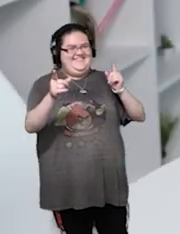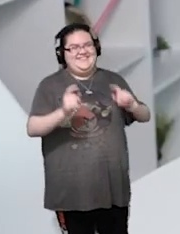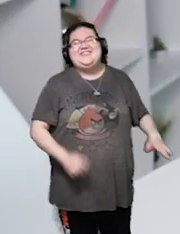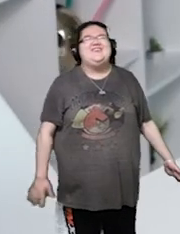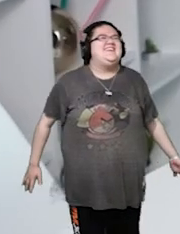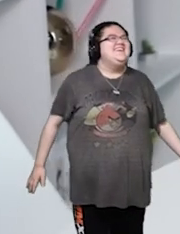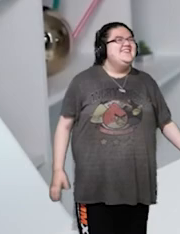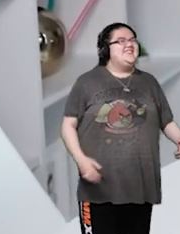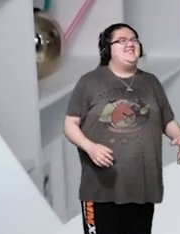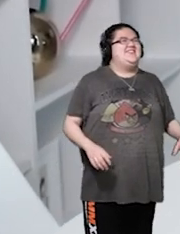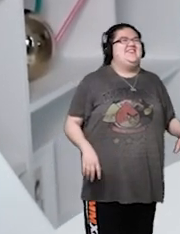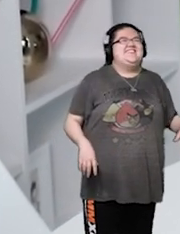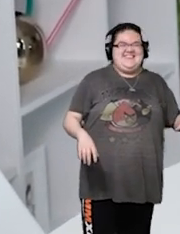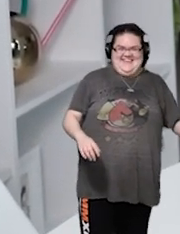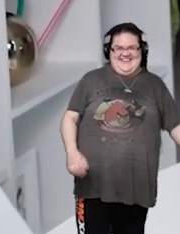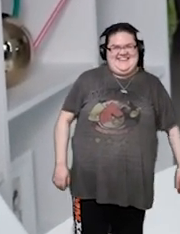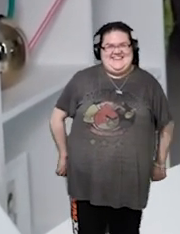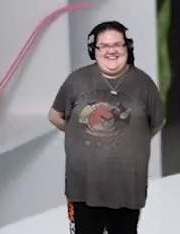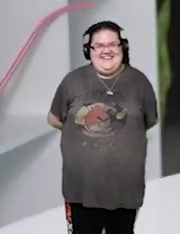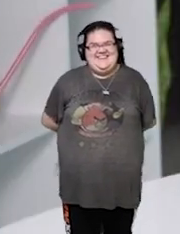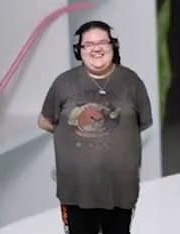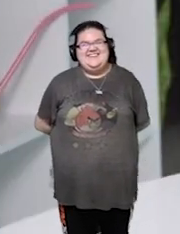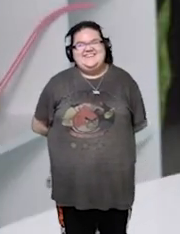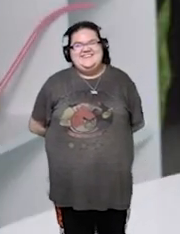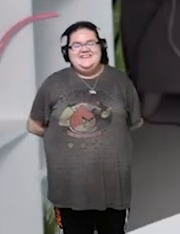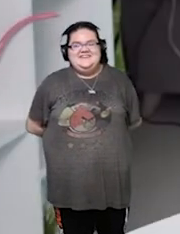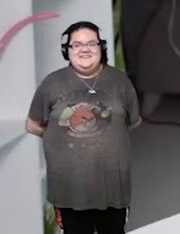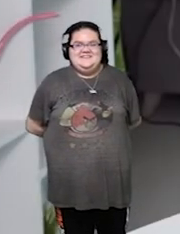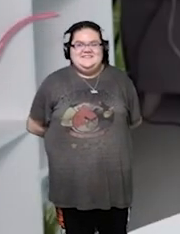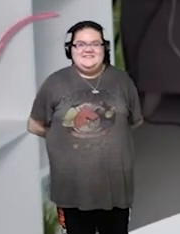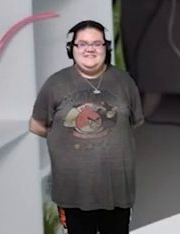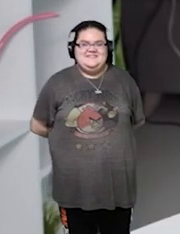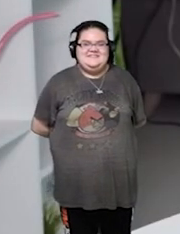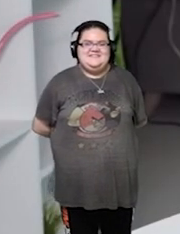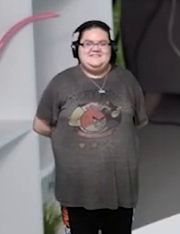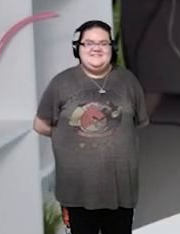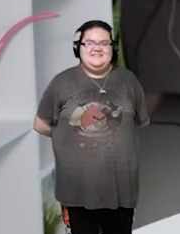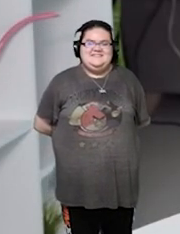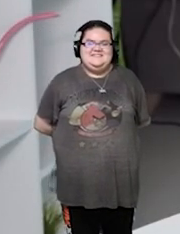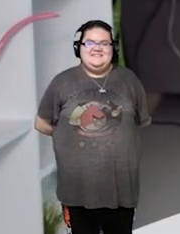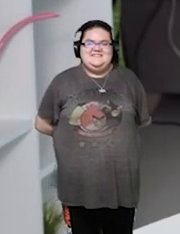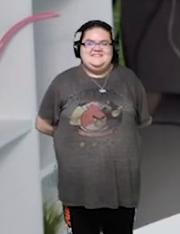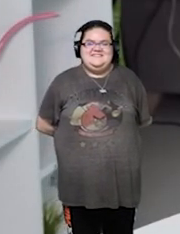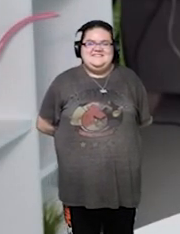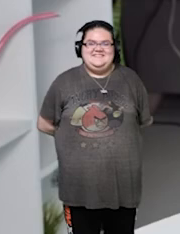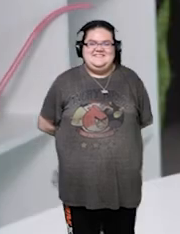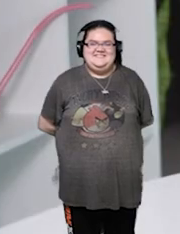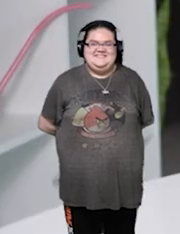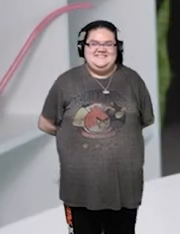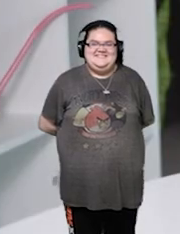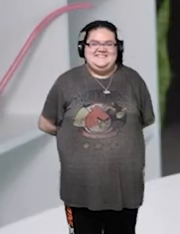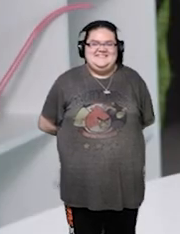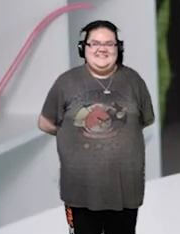think? Stop it! After my years of experience, surely not. Professor Peppy, mate. Hello, Professor Peppy. How do you do? Oh, I'm really good, thank you, Dr. Pepper.